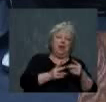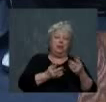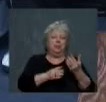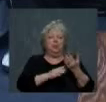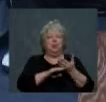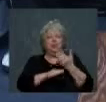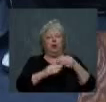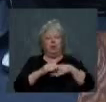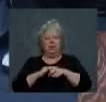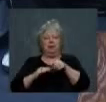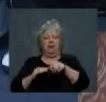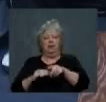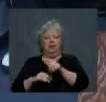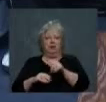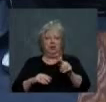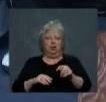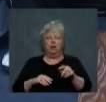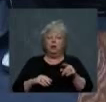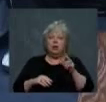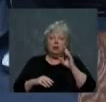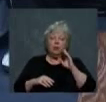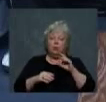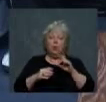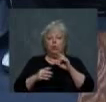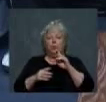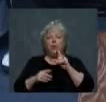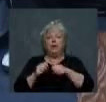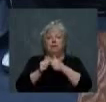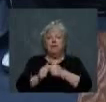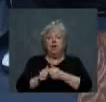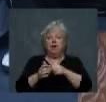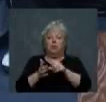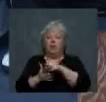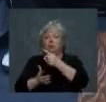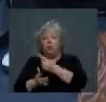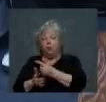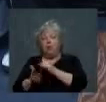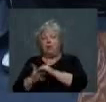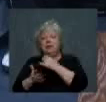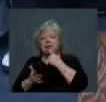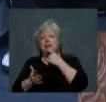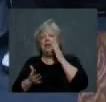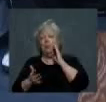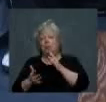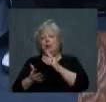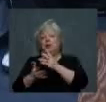and alcohol addictions as stated on page 1 of the letter, or will they not be accepted as stated on page 2?